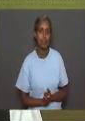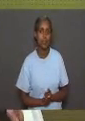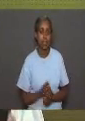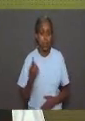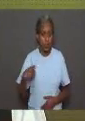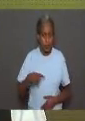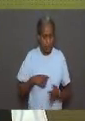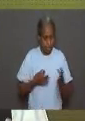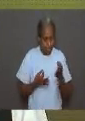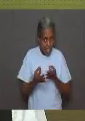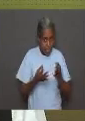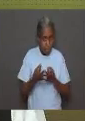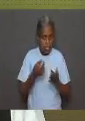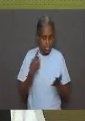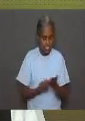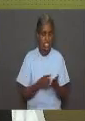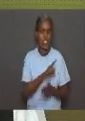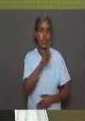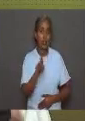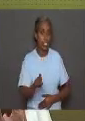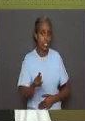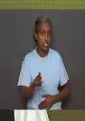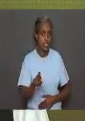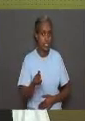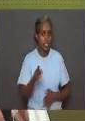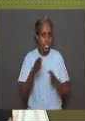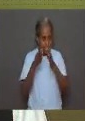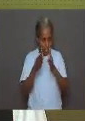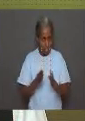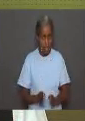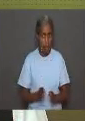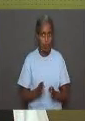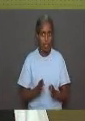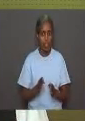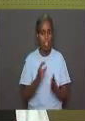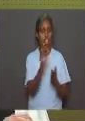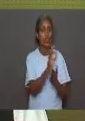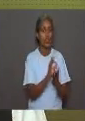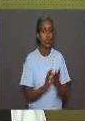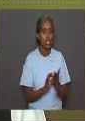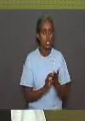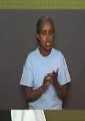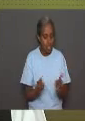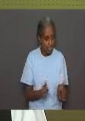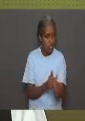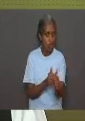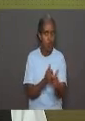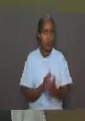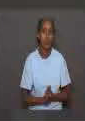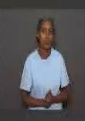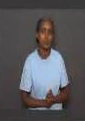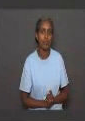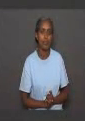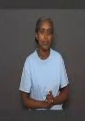We can express this equation in determinant notation as follows.